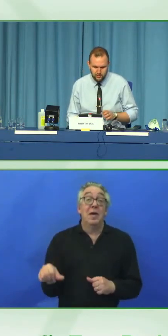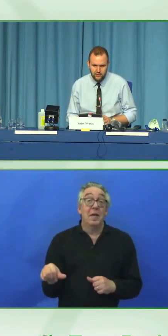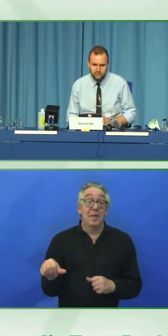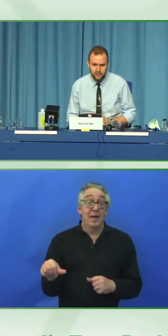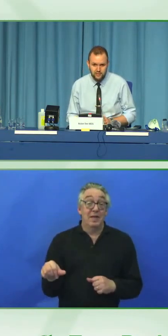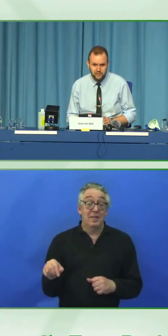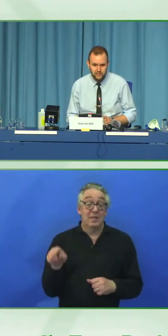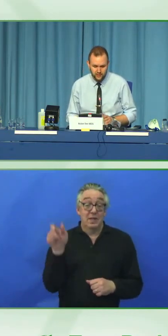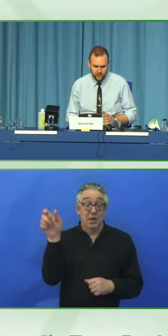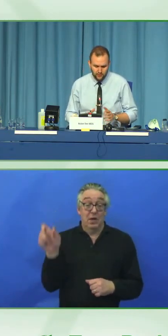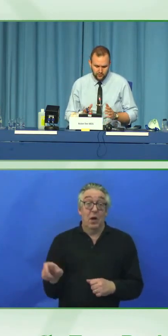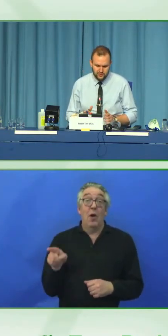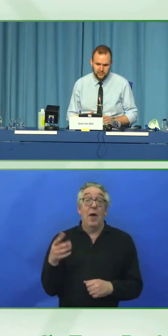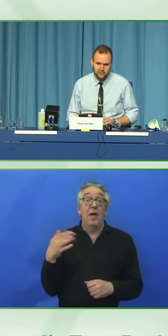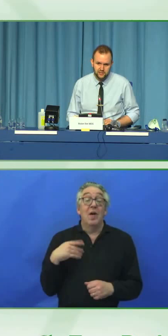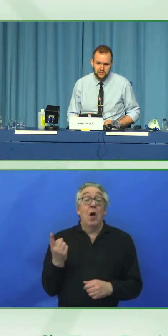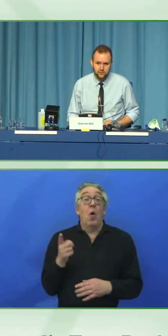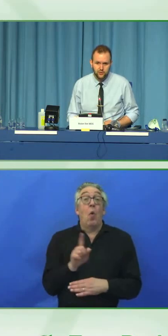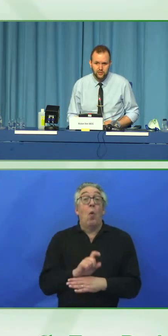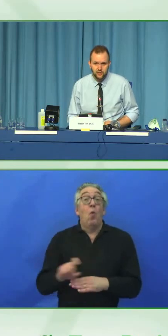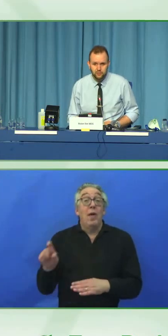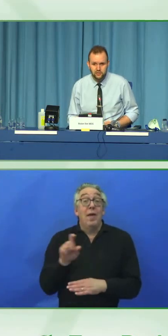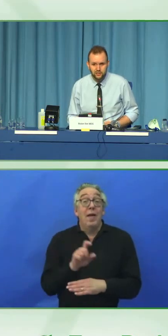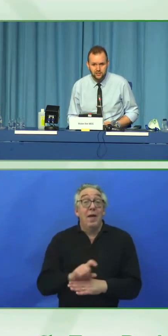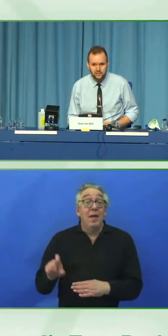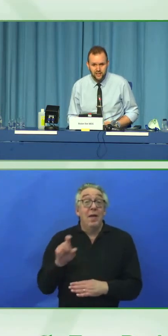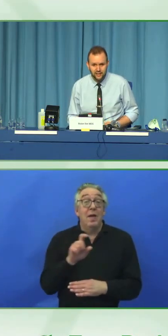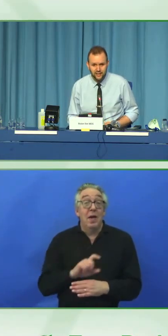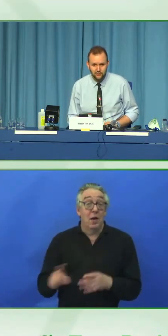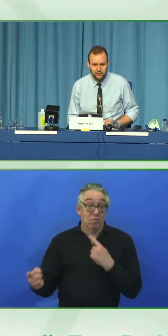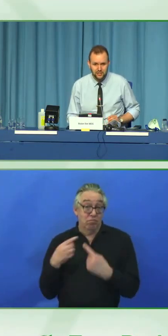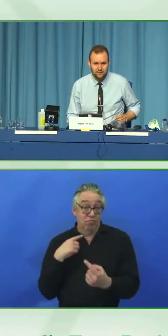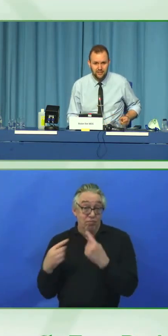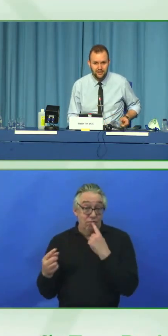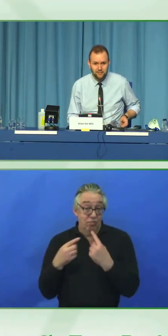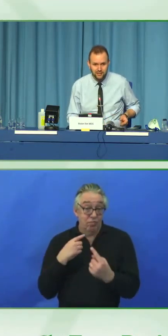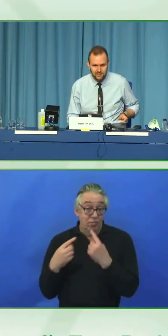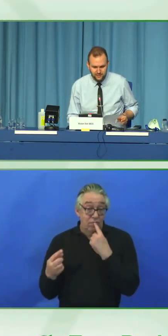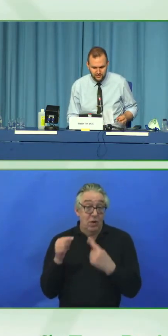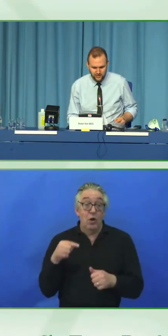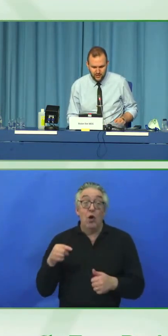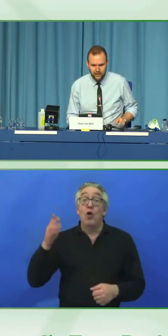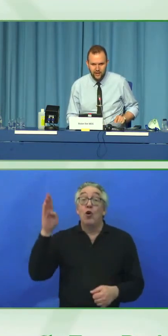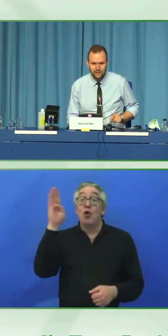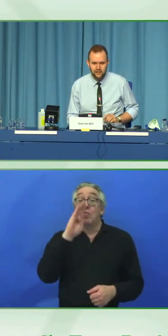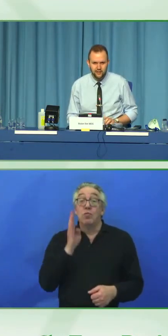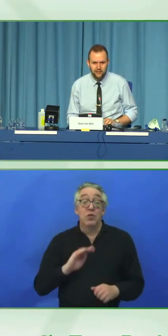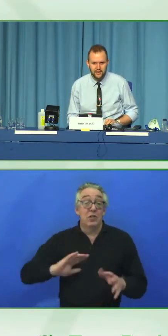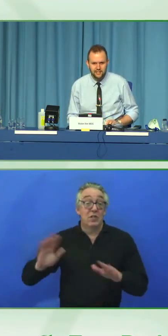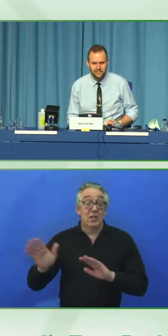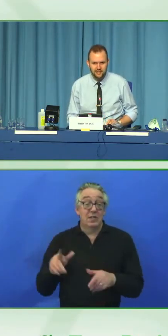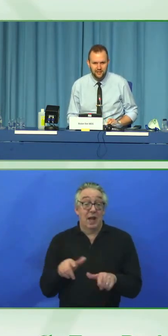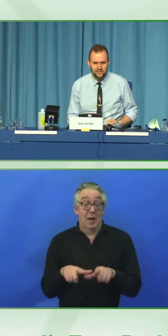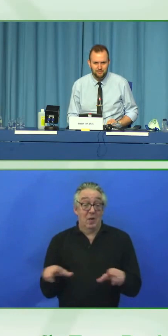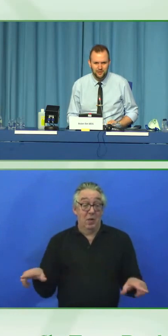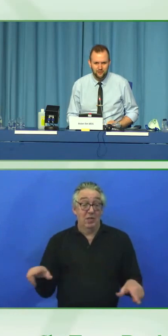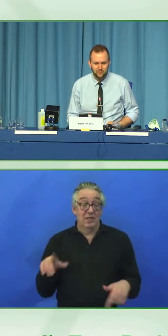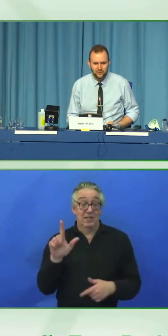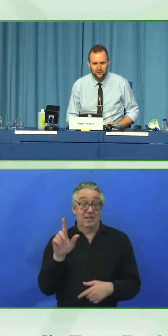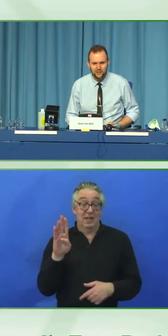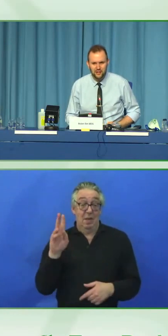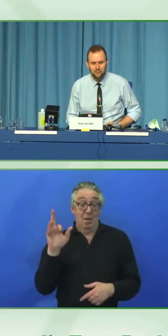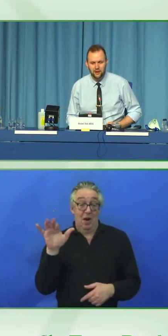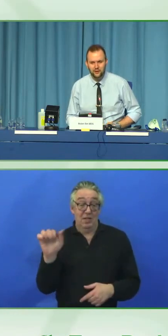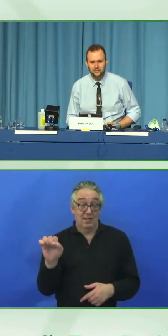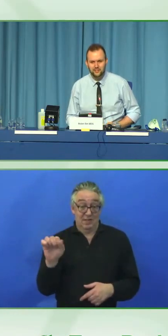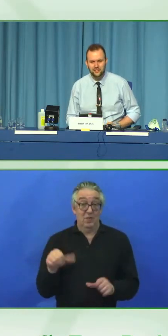conversation in public spaces for citizens in Brazilian Sign Language, namely Libras. And our next speaker will